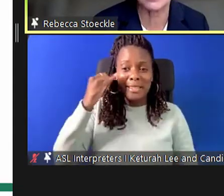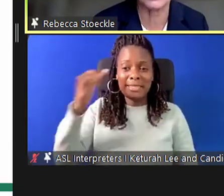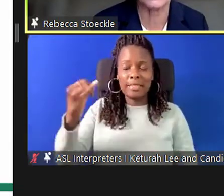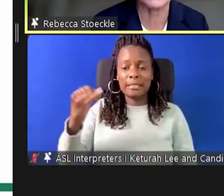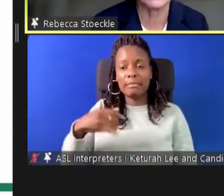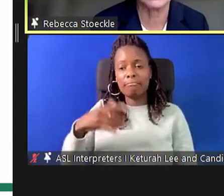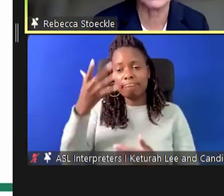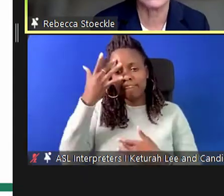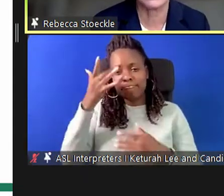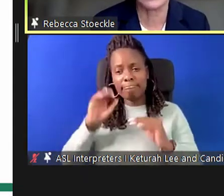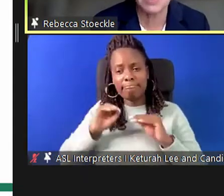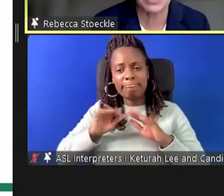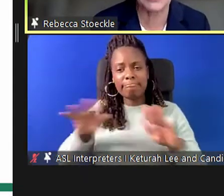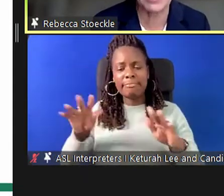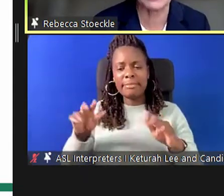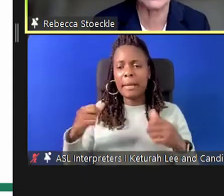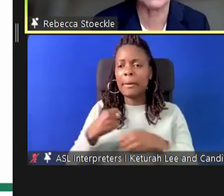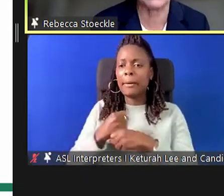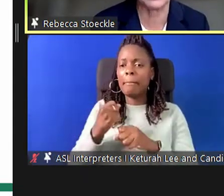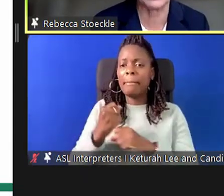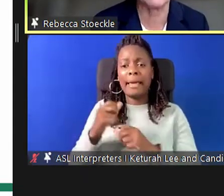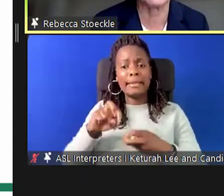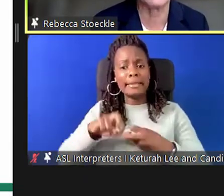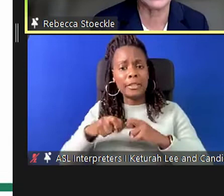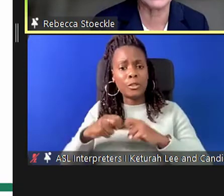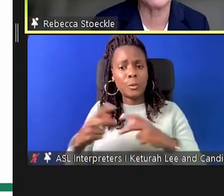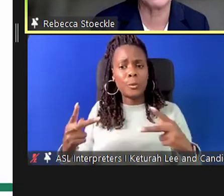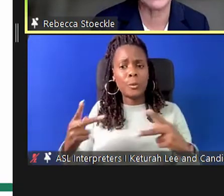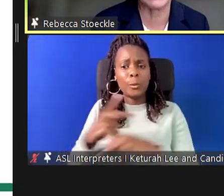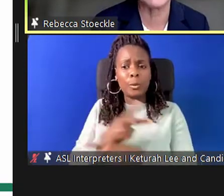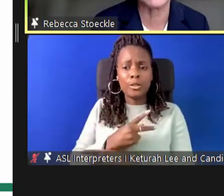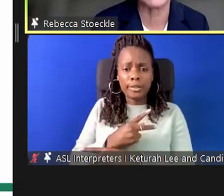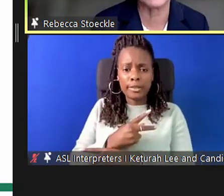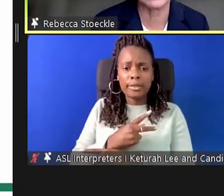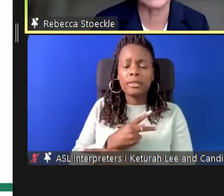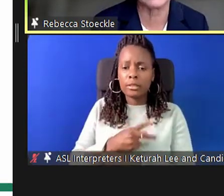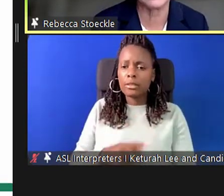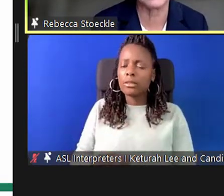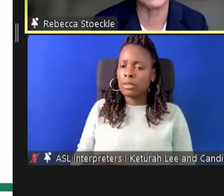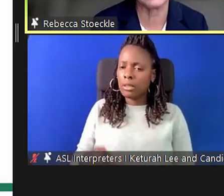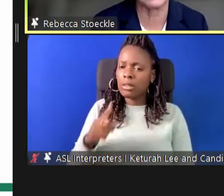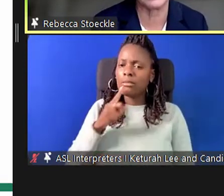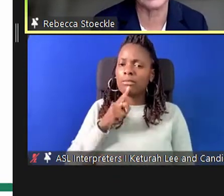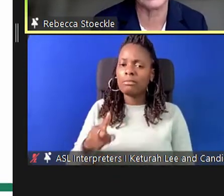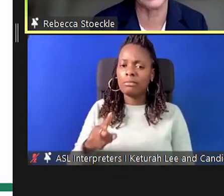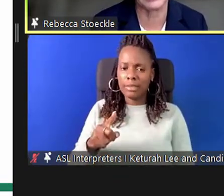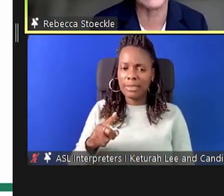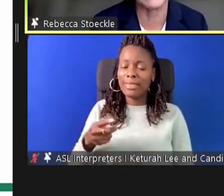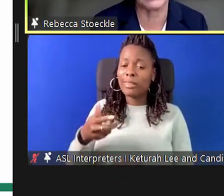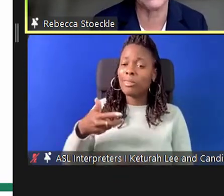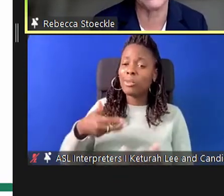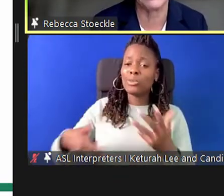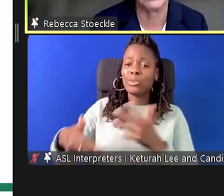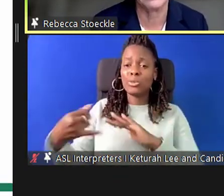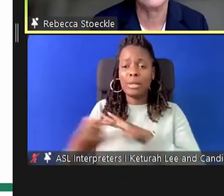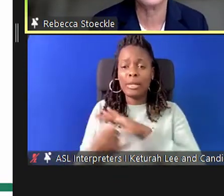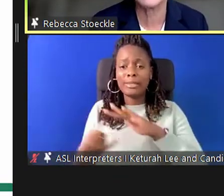these issues and amplify the severity of the negative impact of social isolation and loneliness on people's